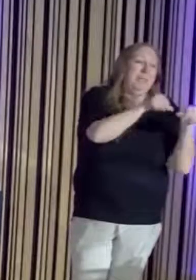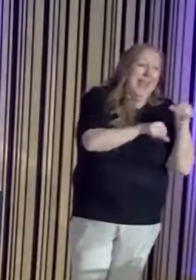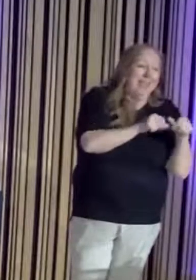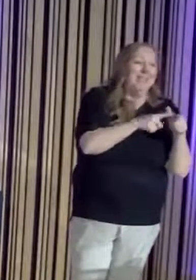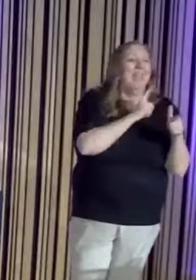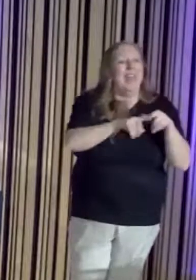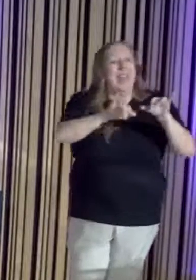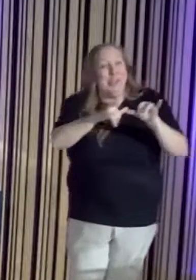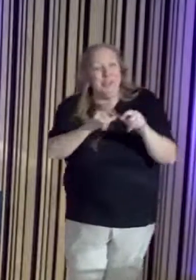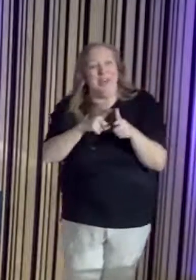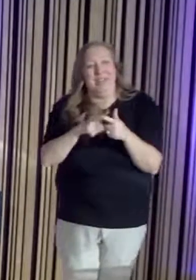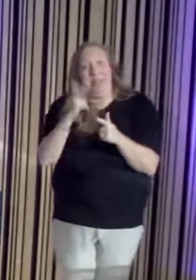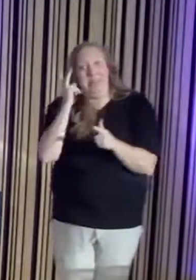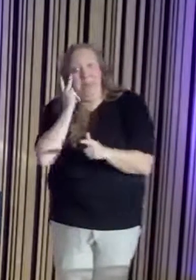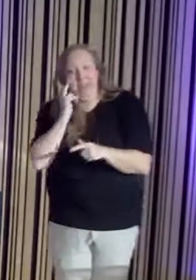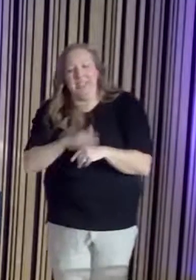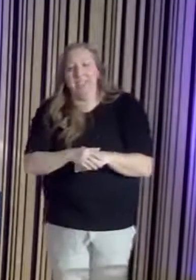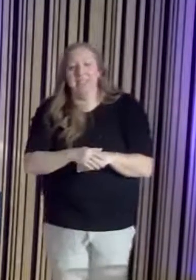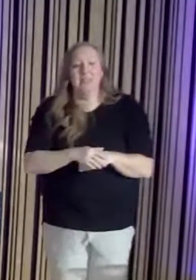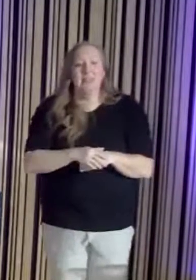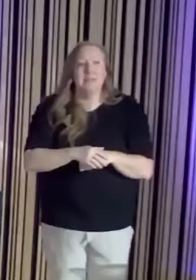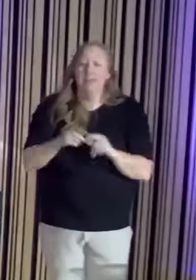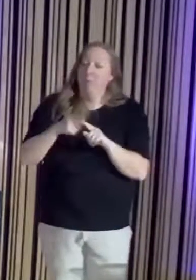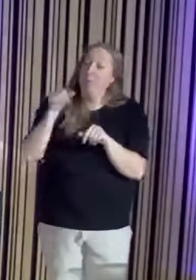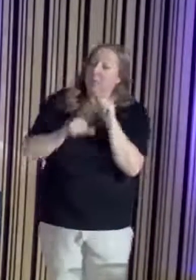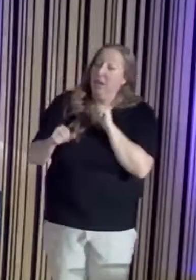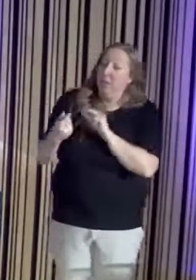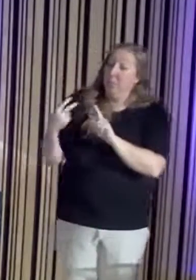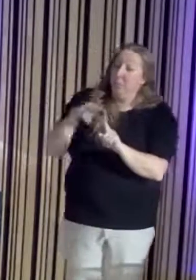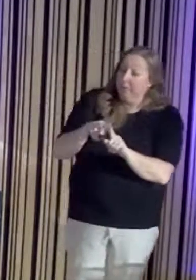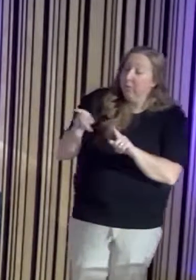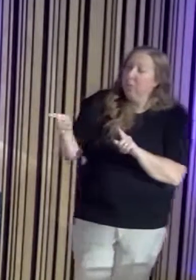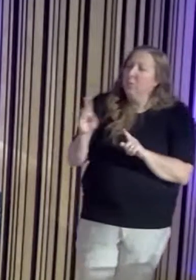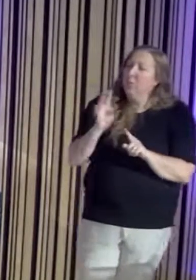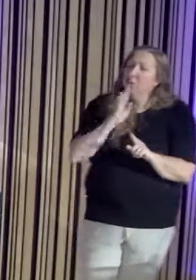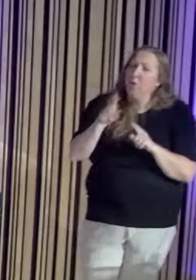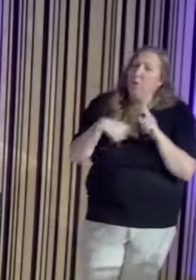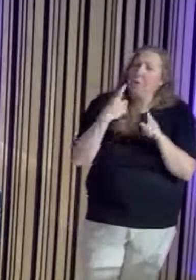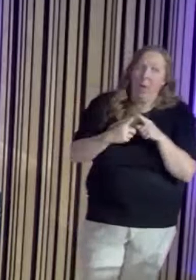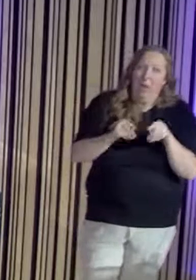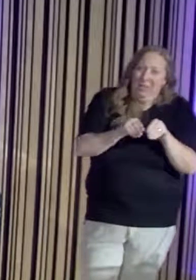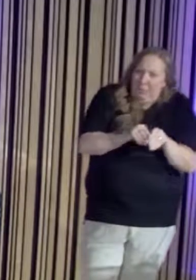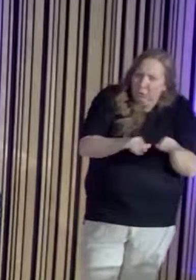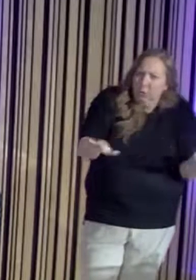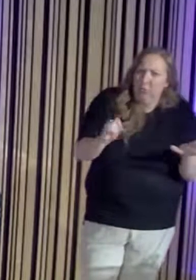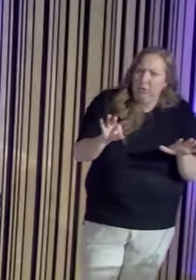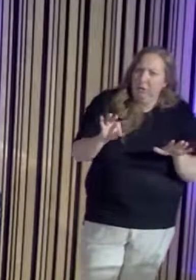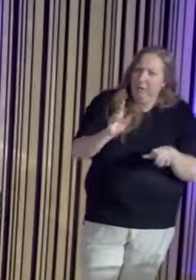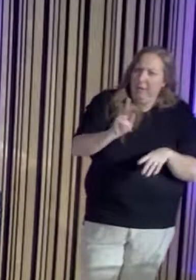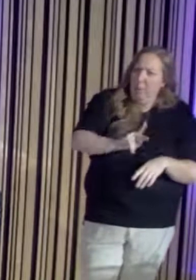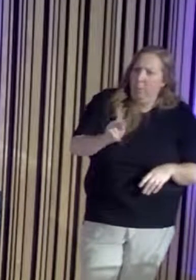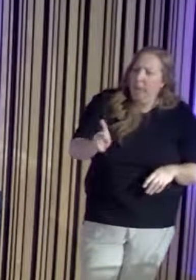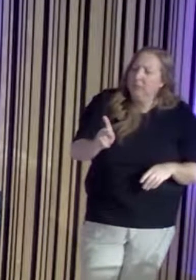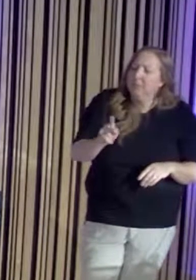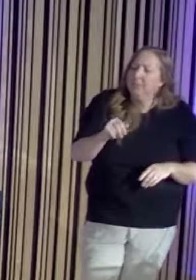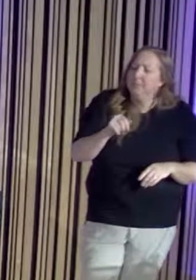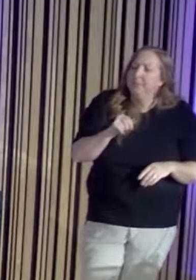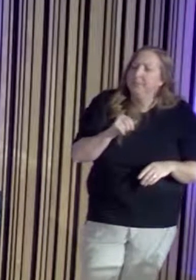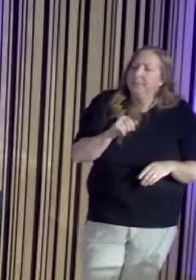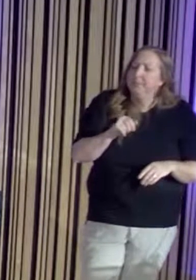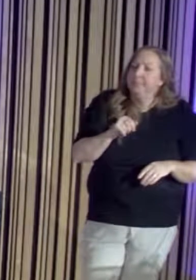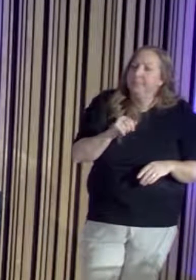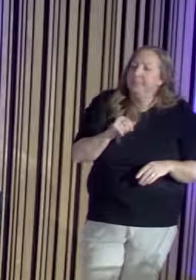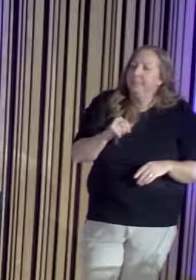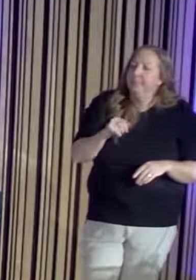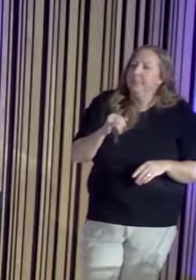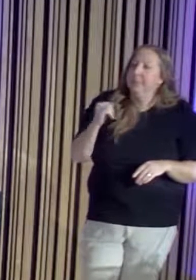But from a scientific point of view, you also talked about distribution, and and so if you